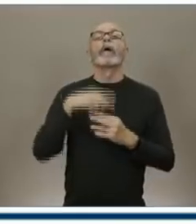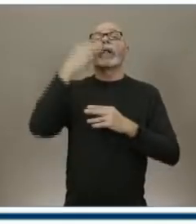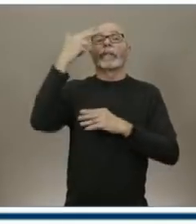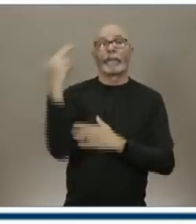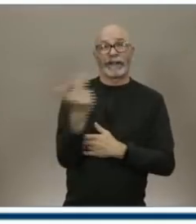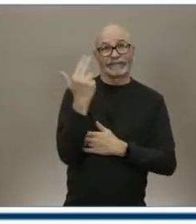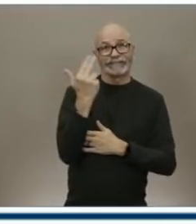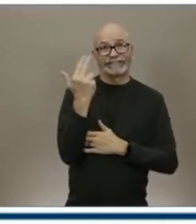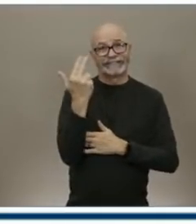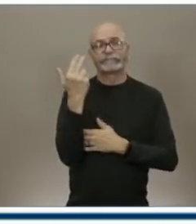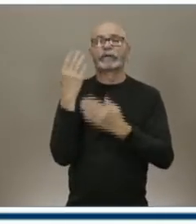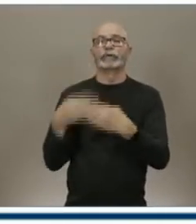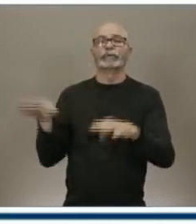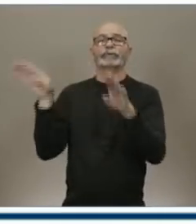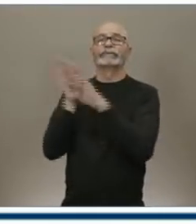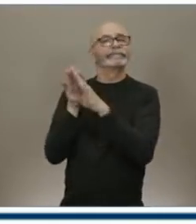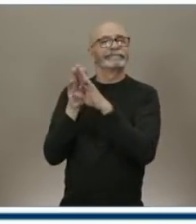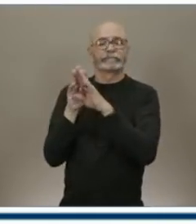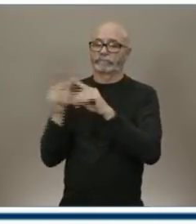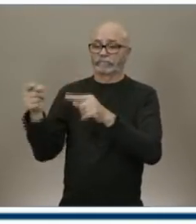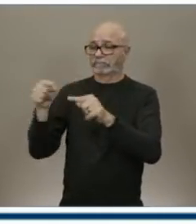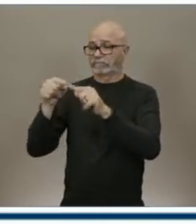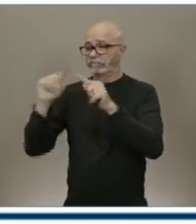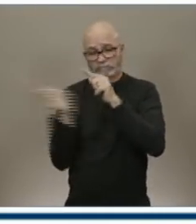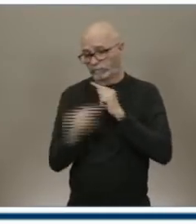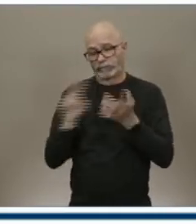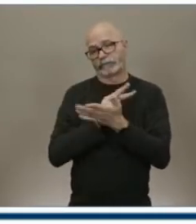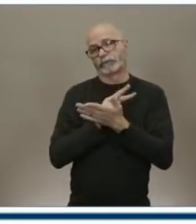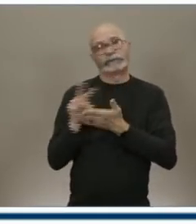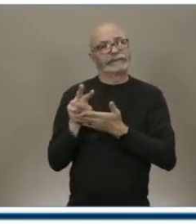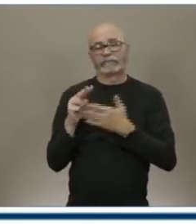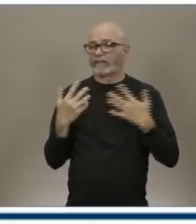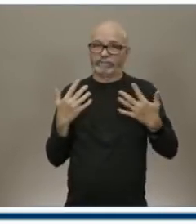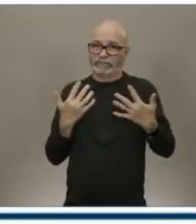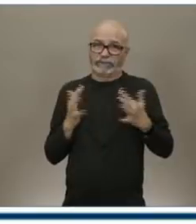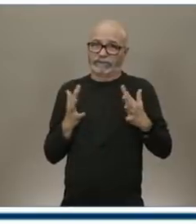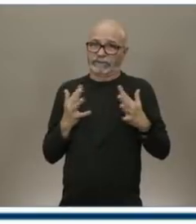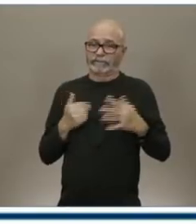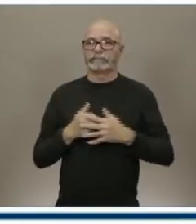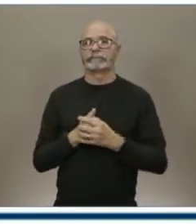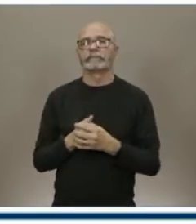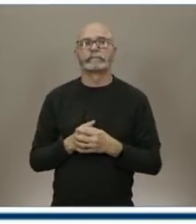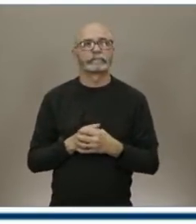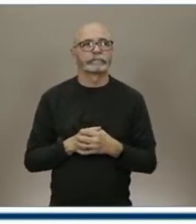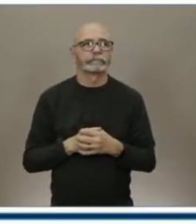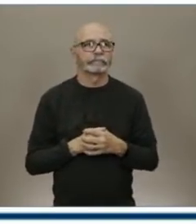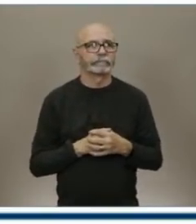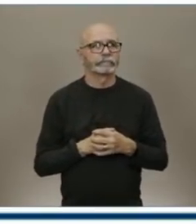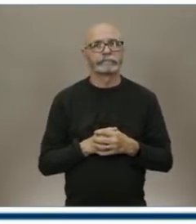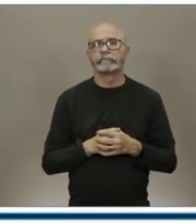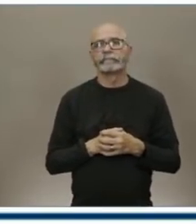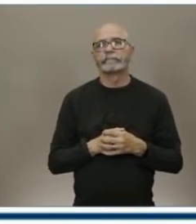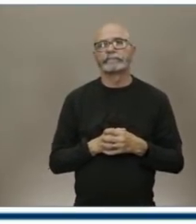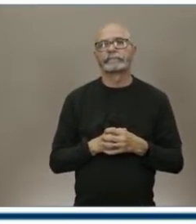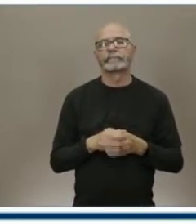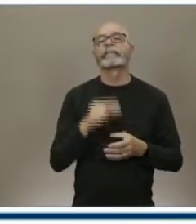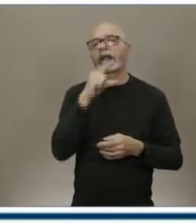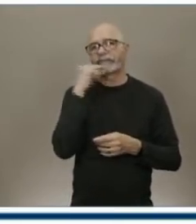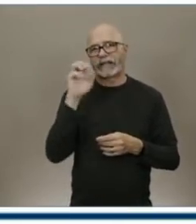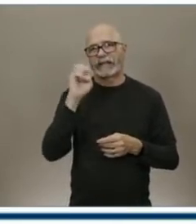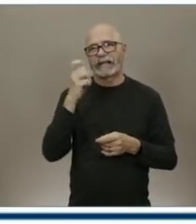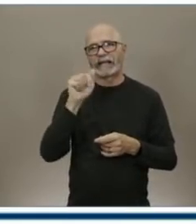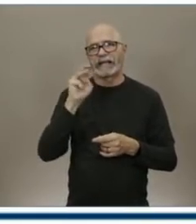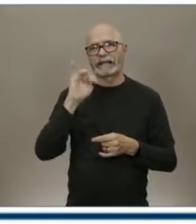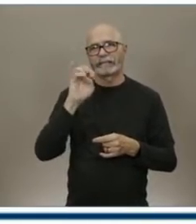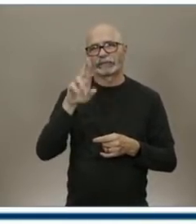now remain closed for another 2 weeks. Next, we'll go to Tim Bousquet from the Halifax Examiner. Go ahead, Tim. Hi,